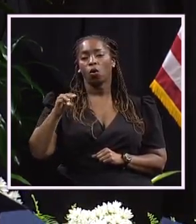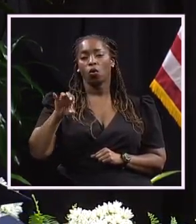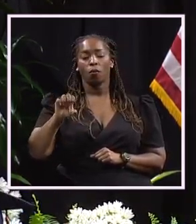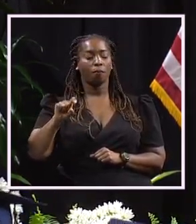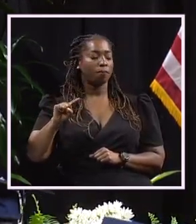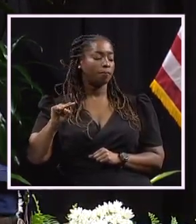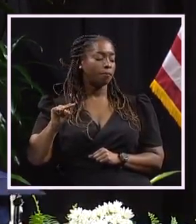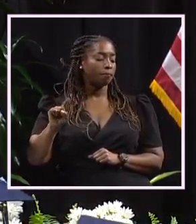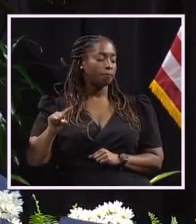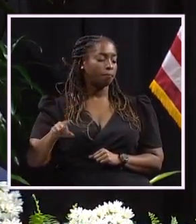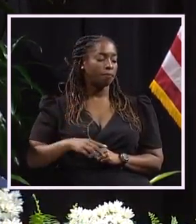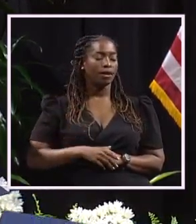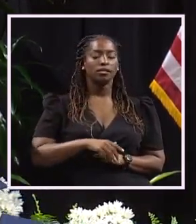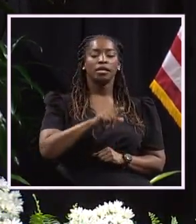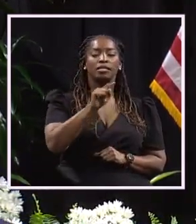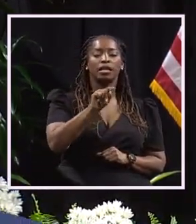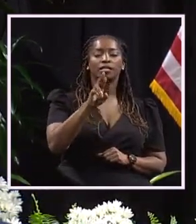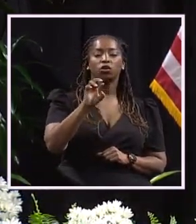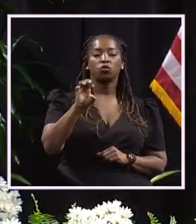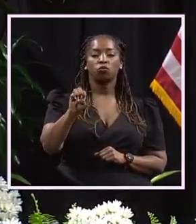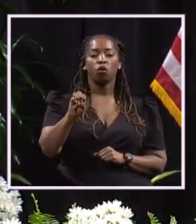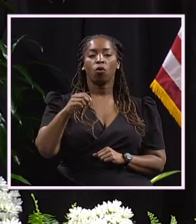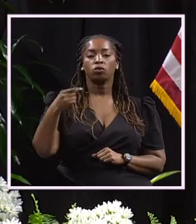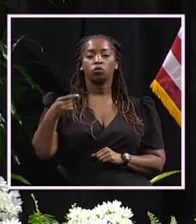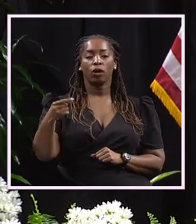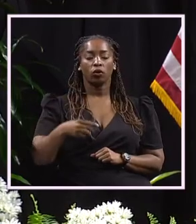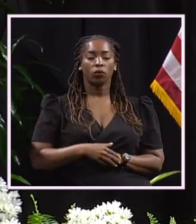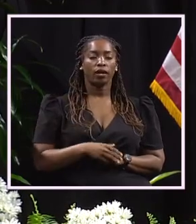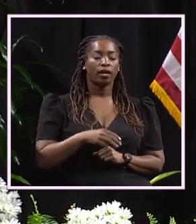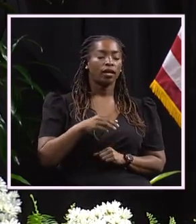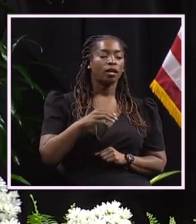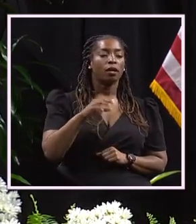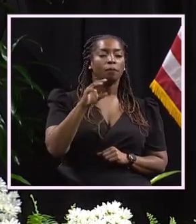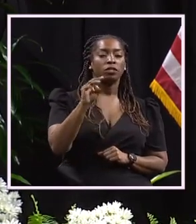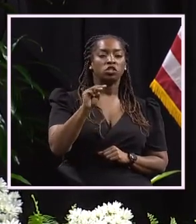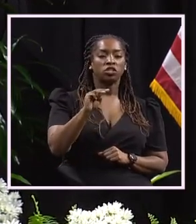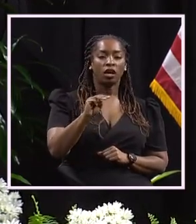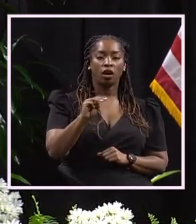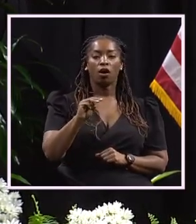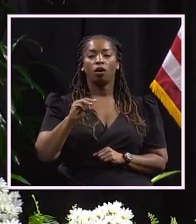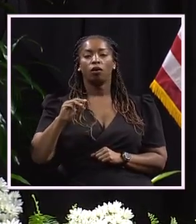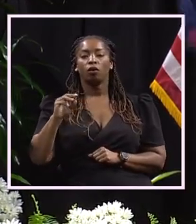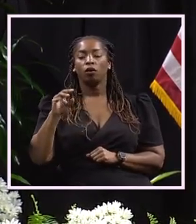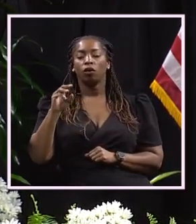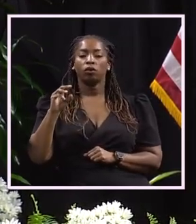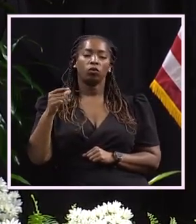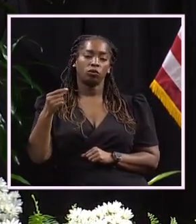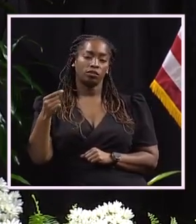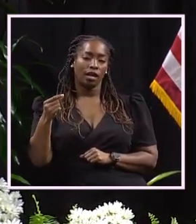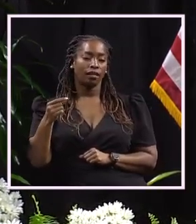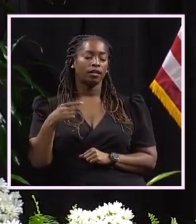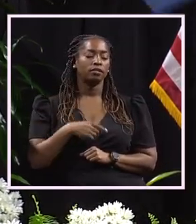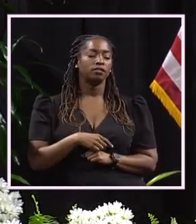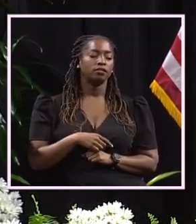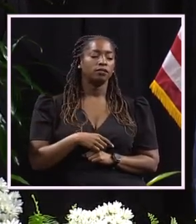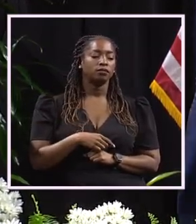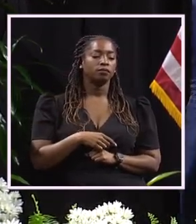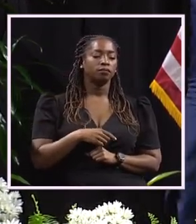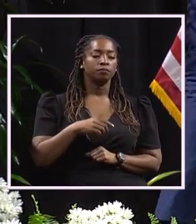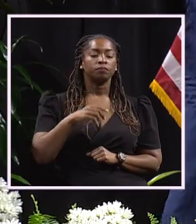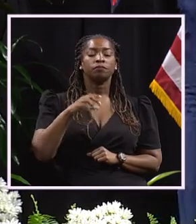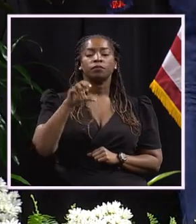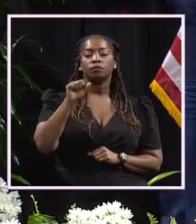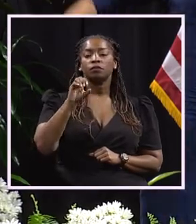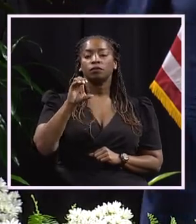Tessa Rose Gregory, Master of Arts. Michelle Monique Gonzalez, Master of Arts. Isabella Lizeth Nieto, summa cum